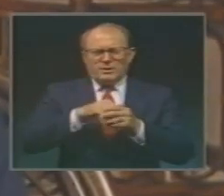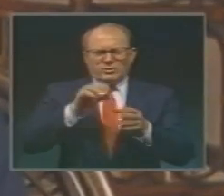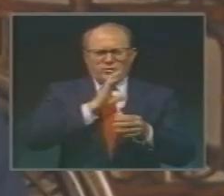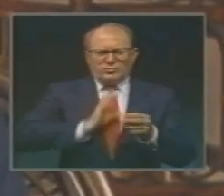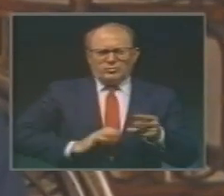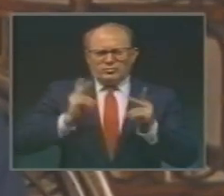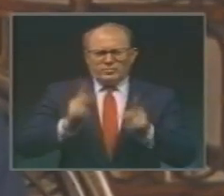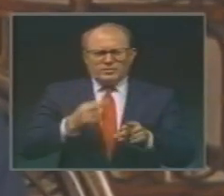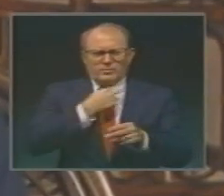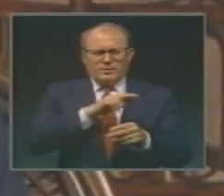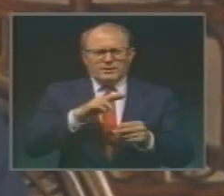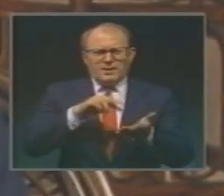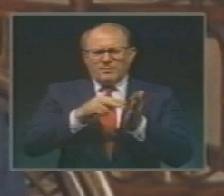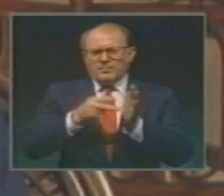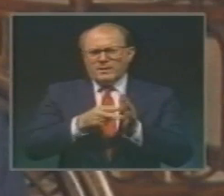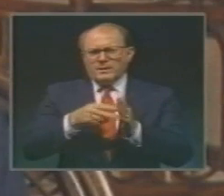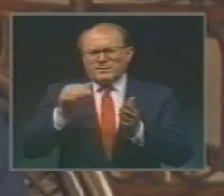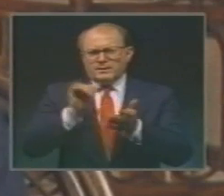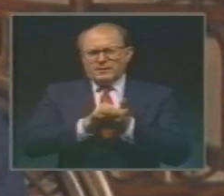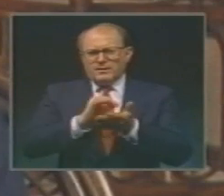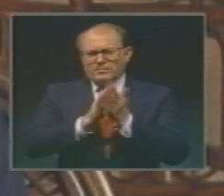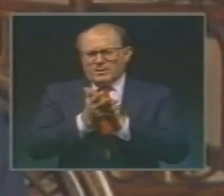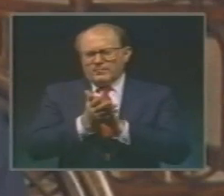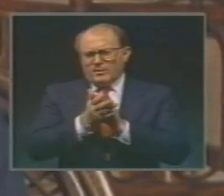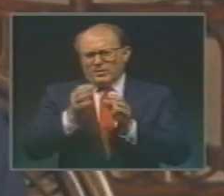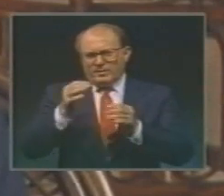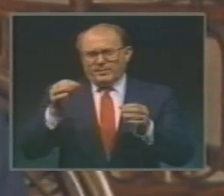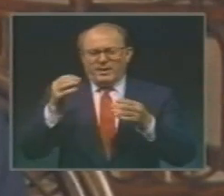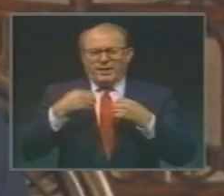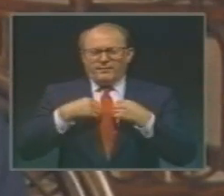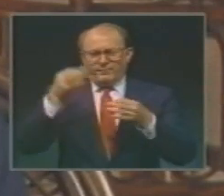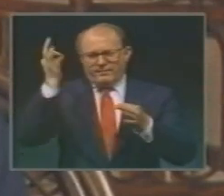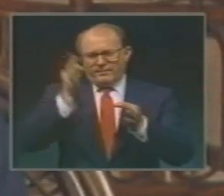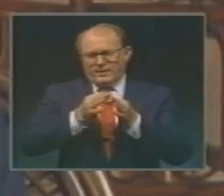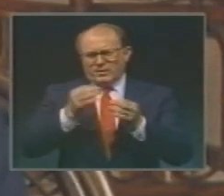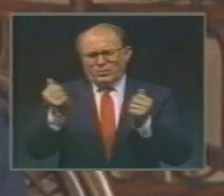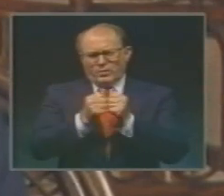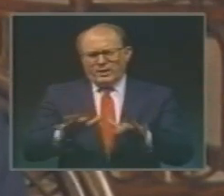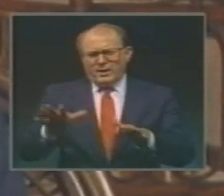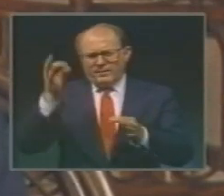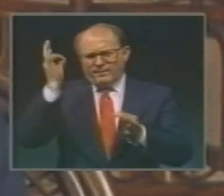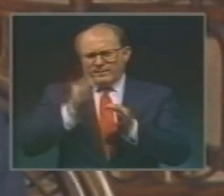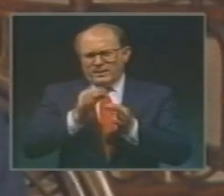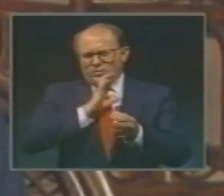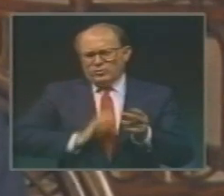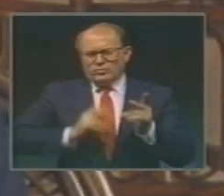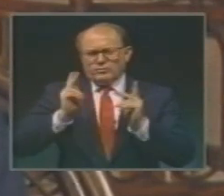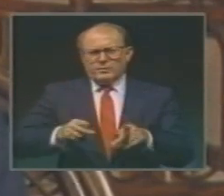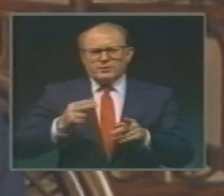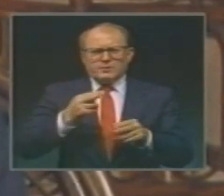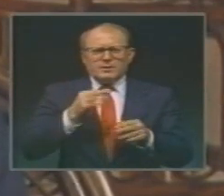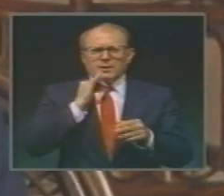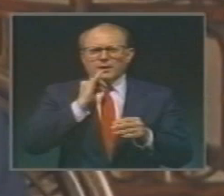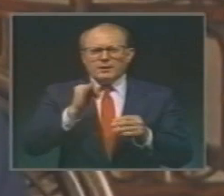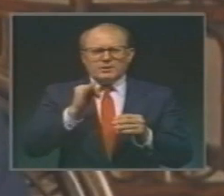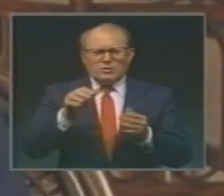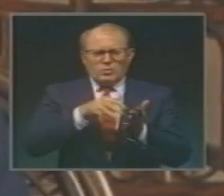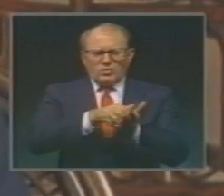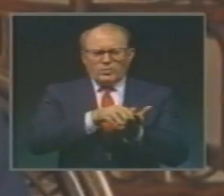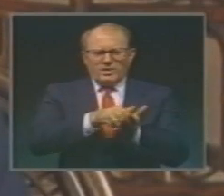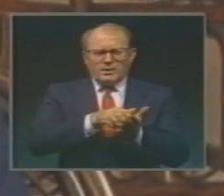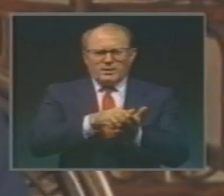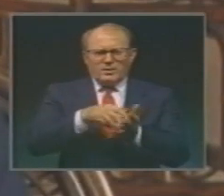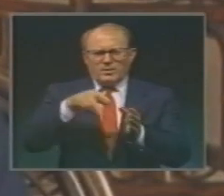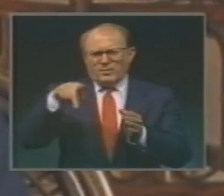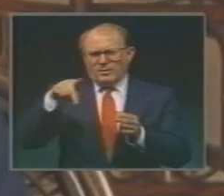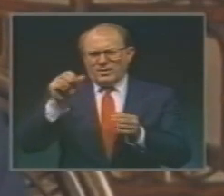becoming and being a Christian, and without such a faith, a Christian profession is weak and listless. The